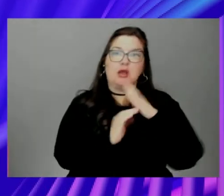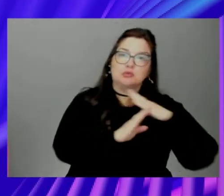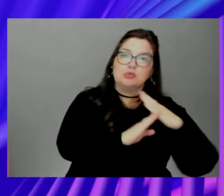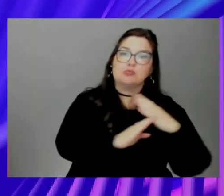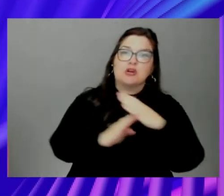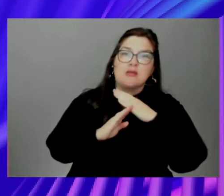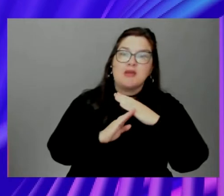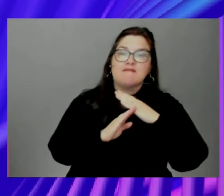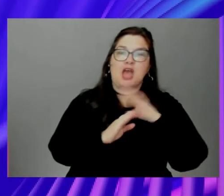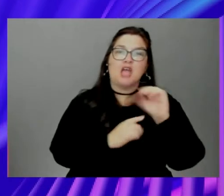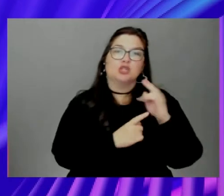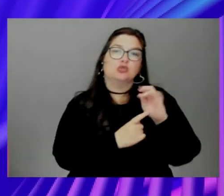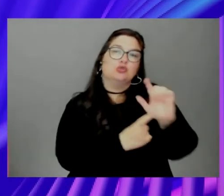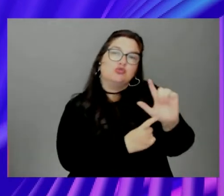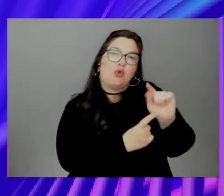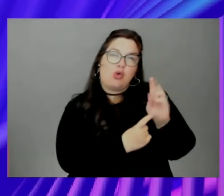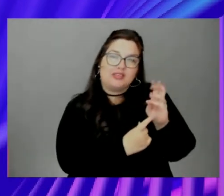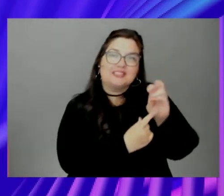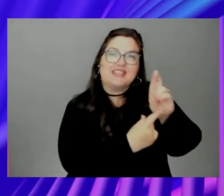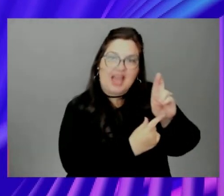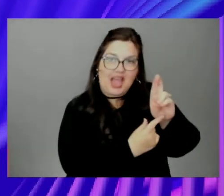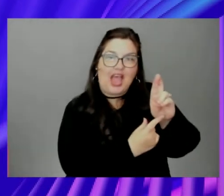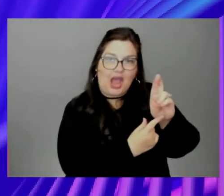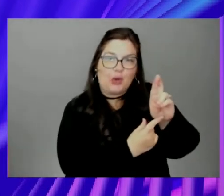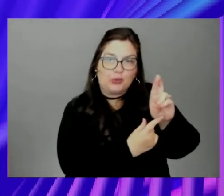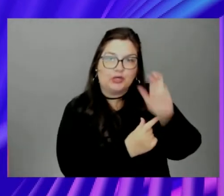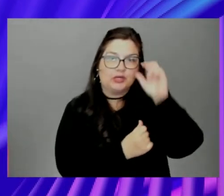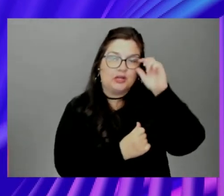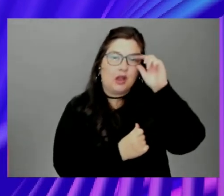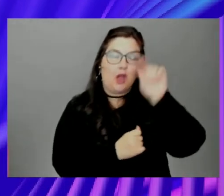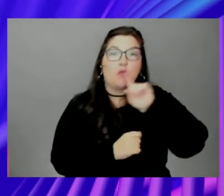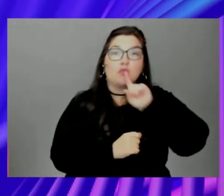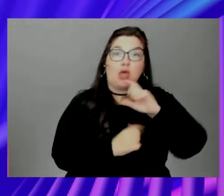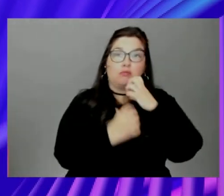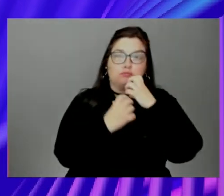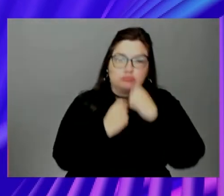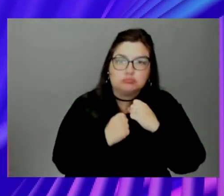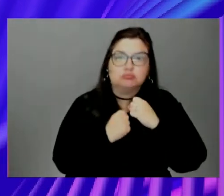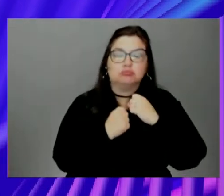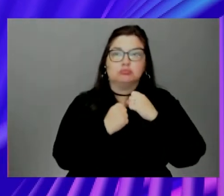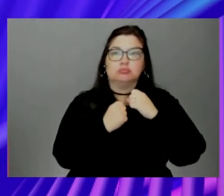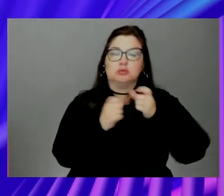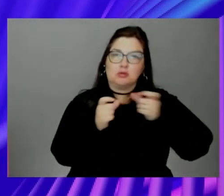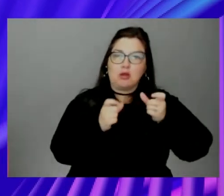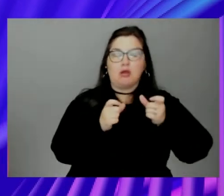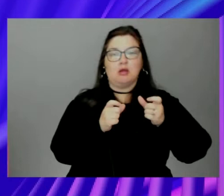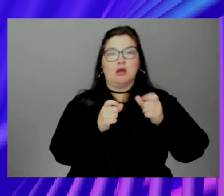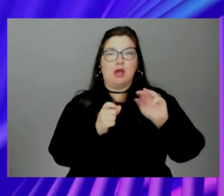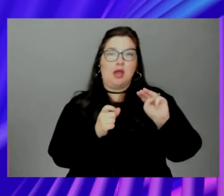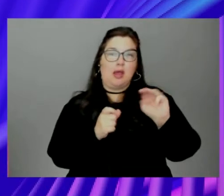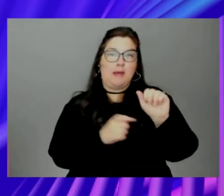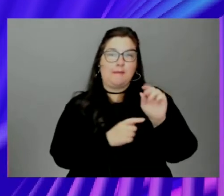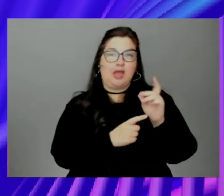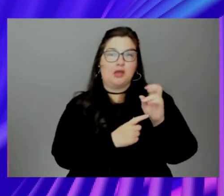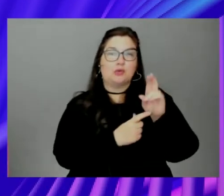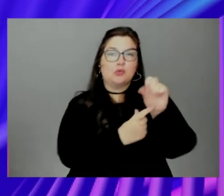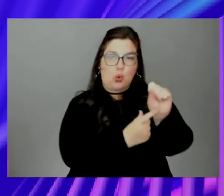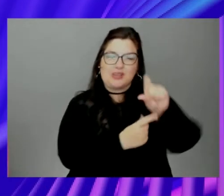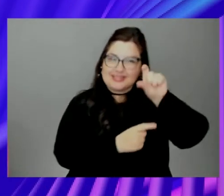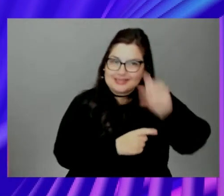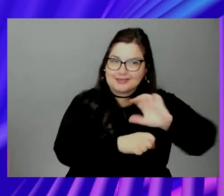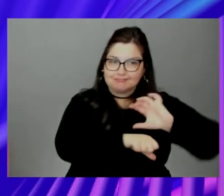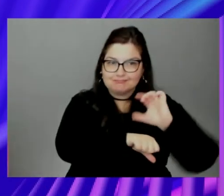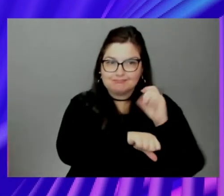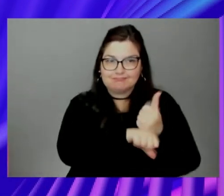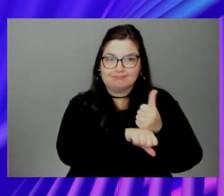Tower, it basically preserves the integrity of Control Tower. So the mandatories need to be there. Everything else is an opt-in, whether it shows as